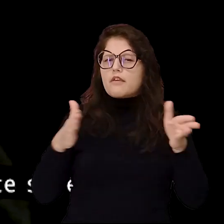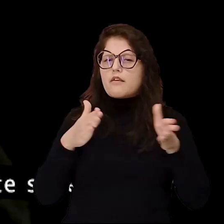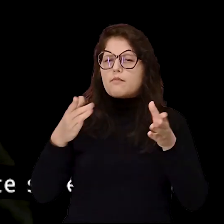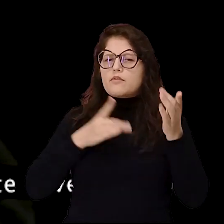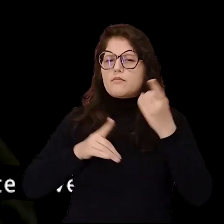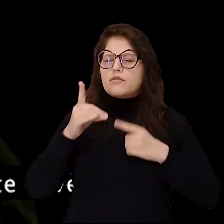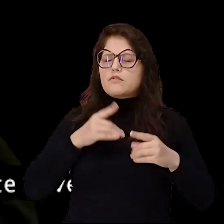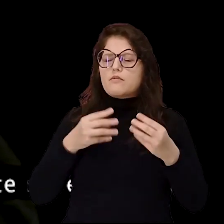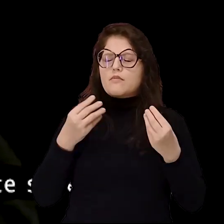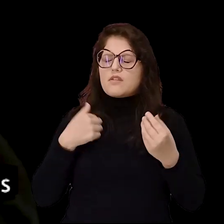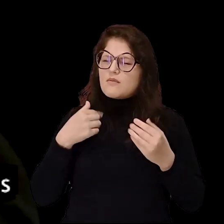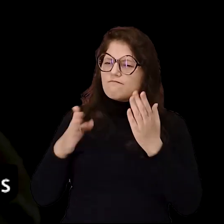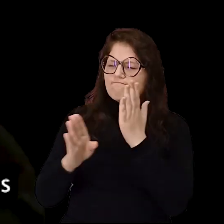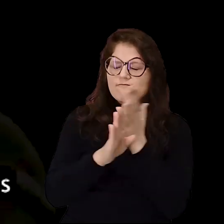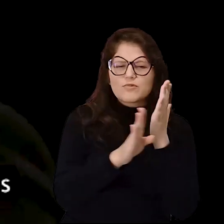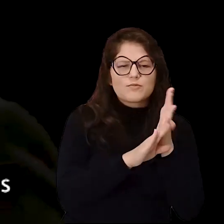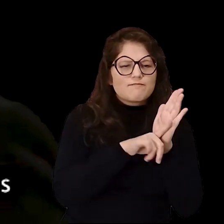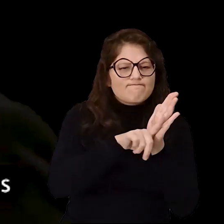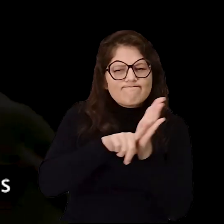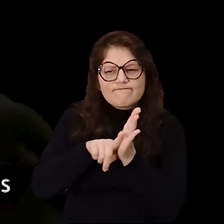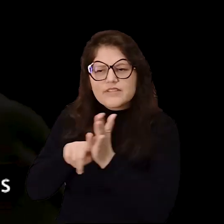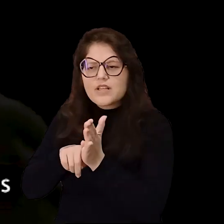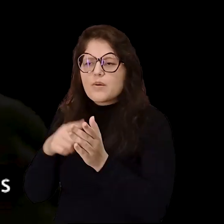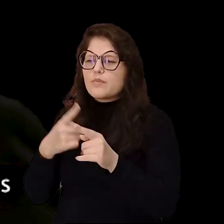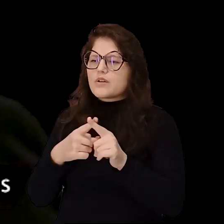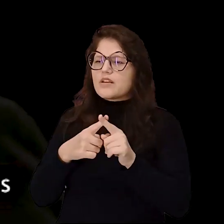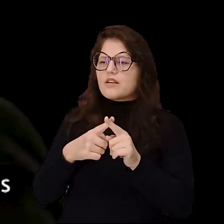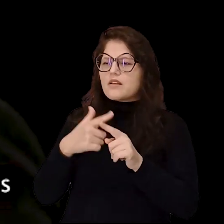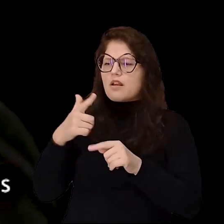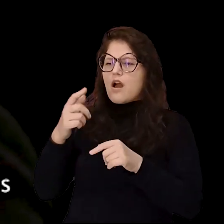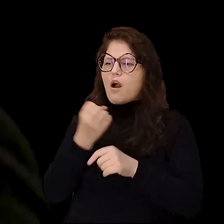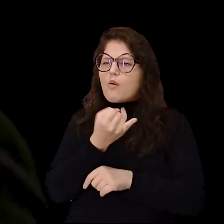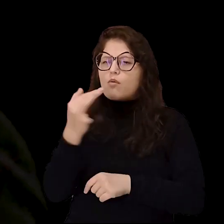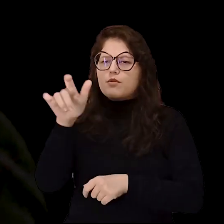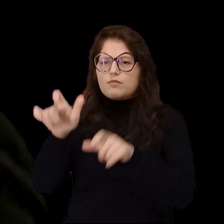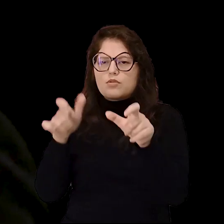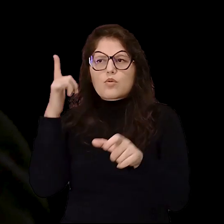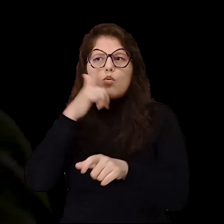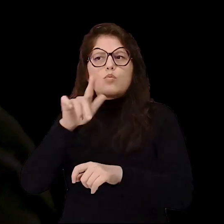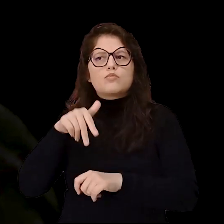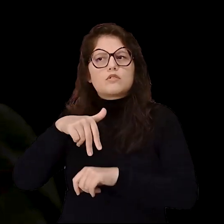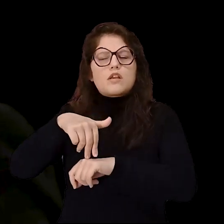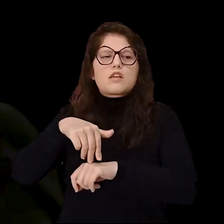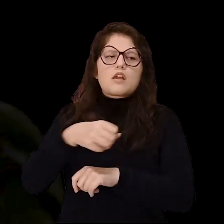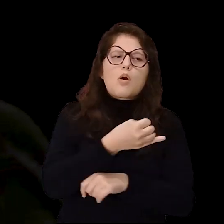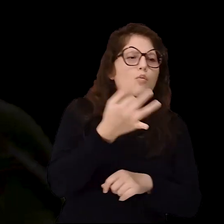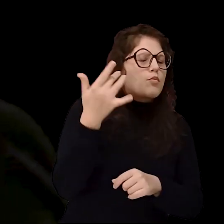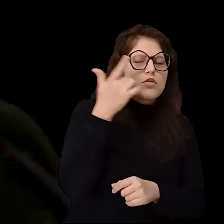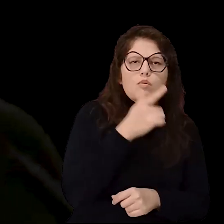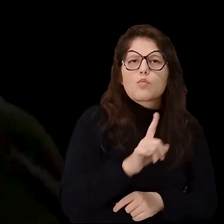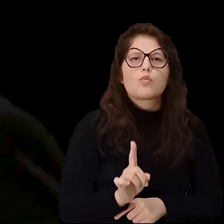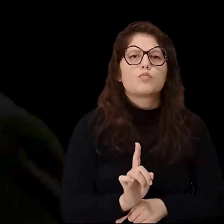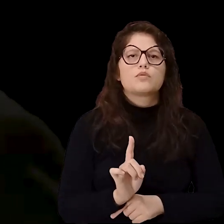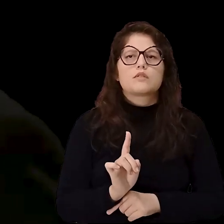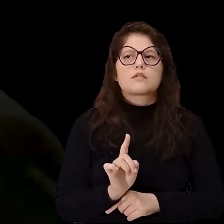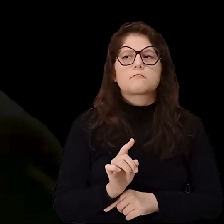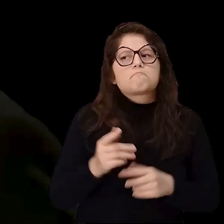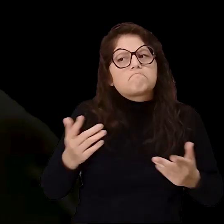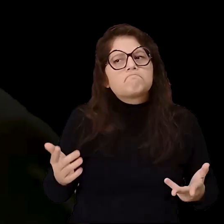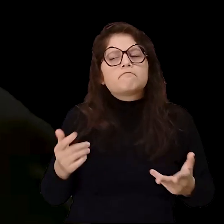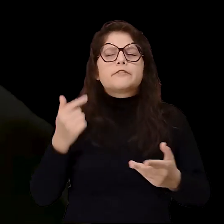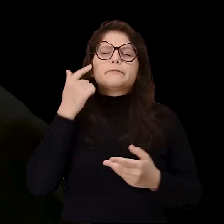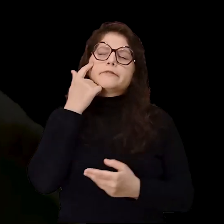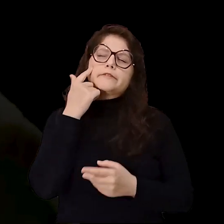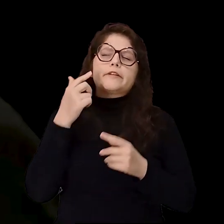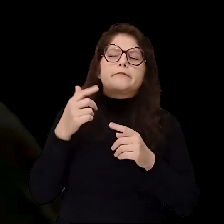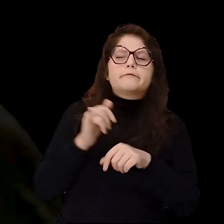terribly severe depression, who nonetheless had good lives in the interstices between their depressive episodes. And I set out to find